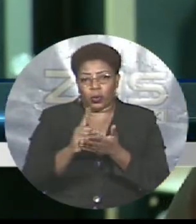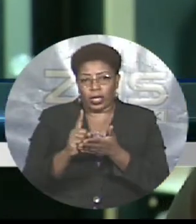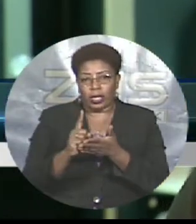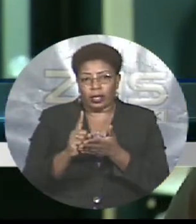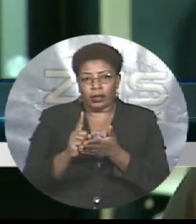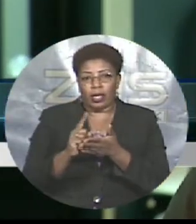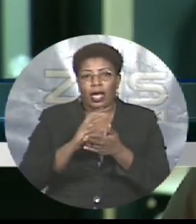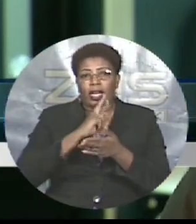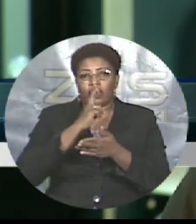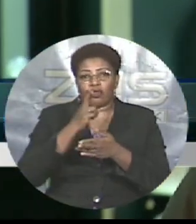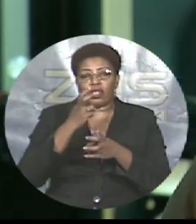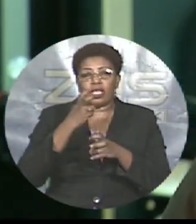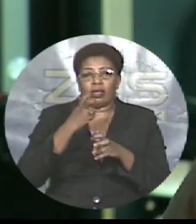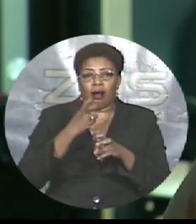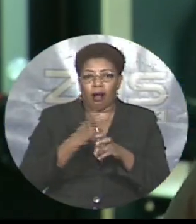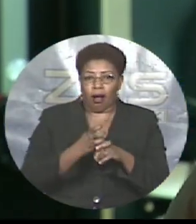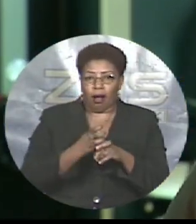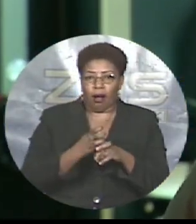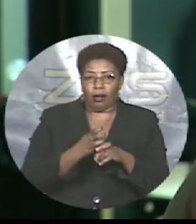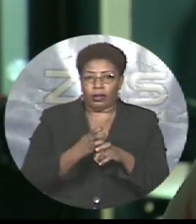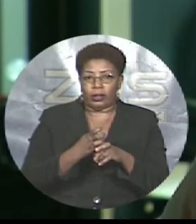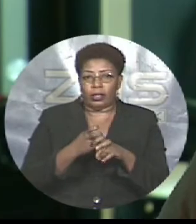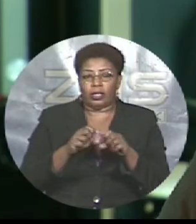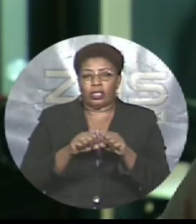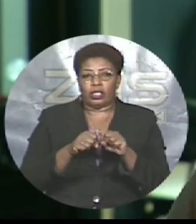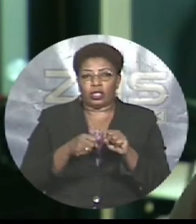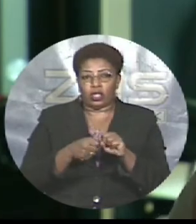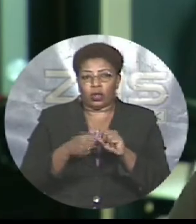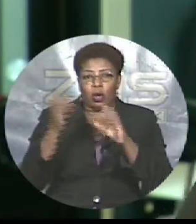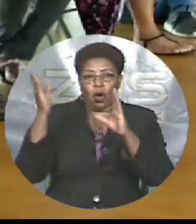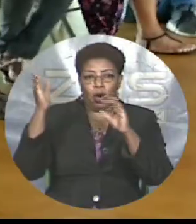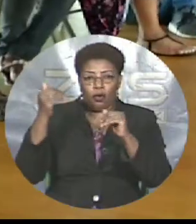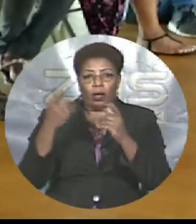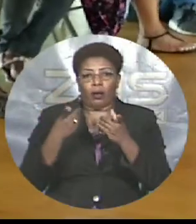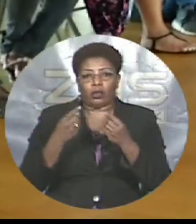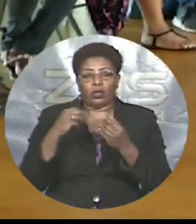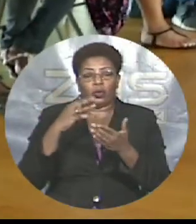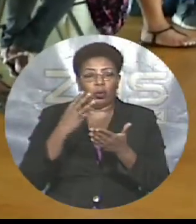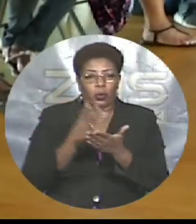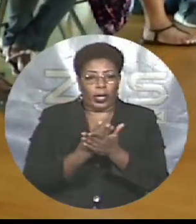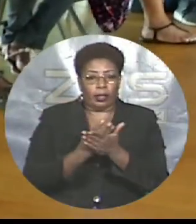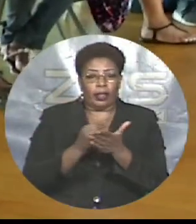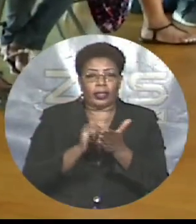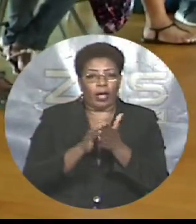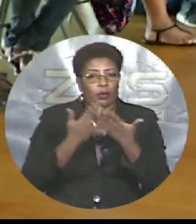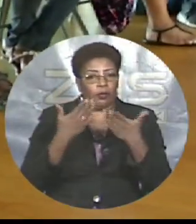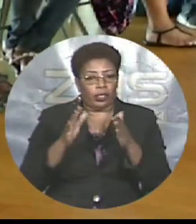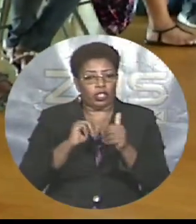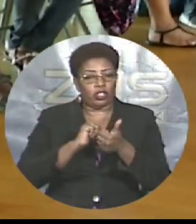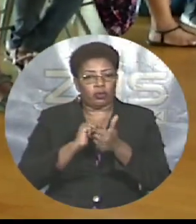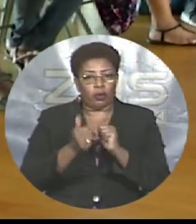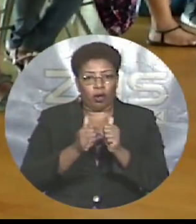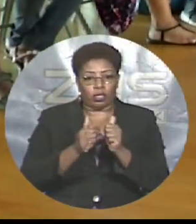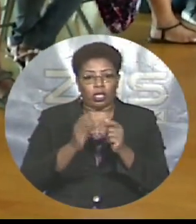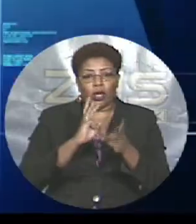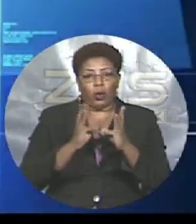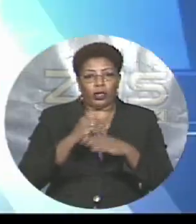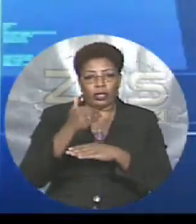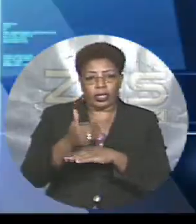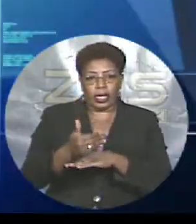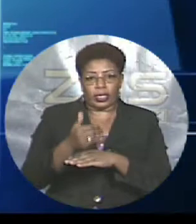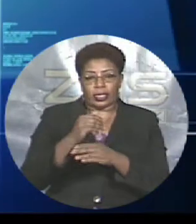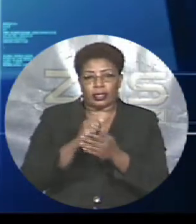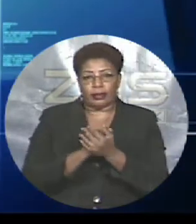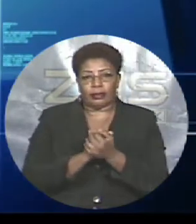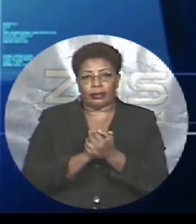and it's really, really hard, you know, so hopefully I do well. And that'll do it for sports. Stay tuned, check on weather still to come.